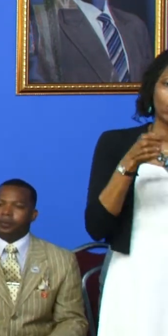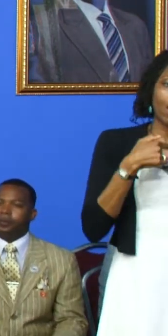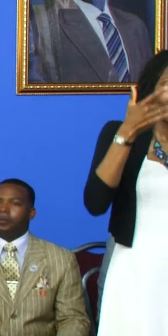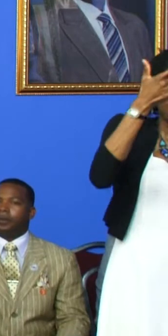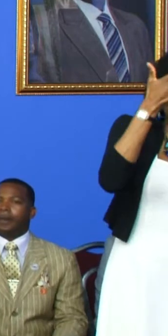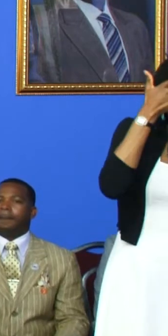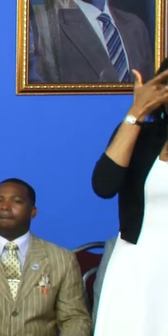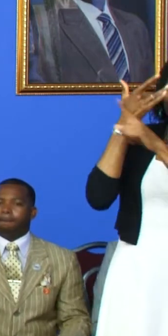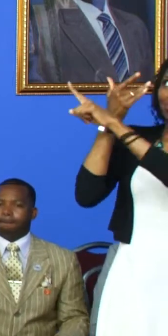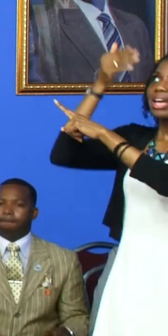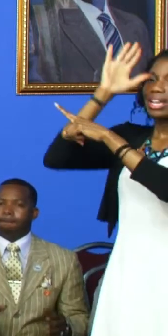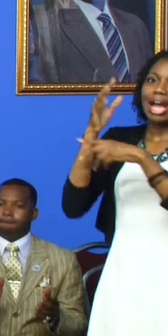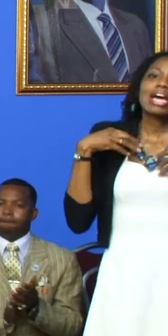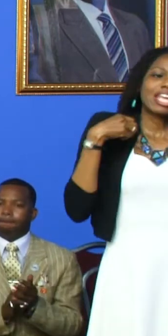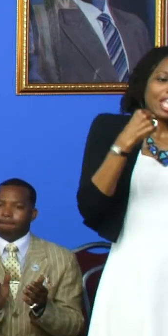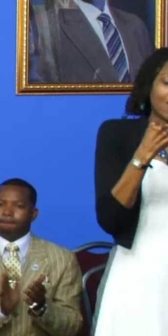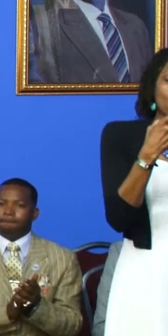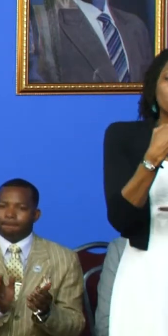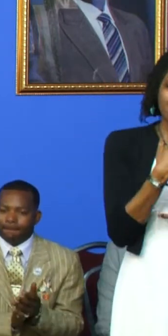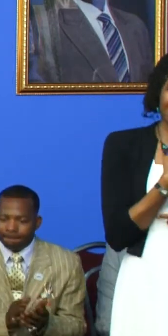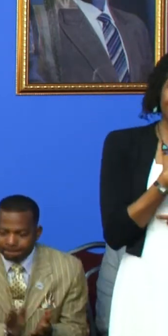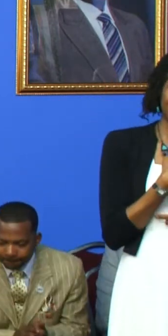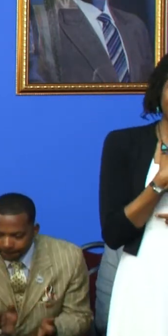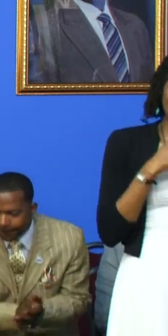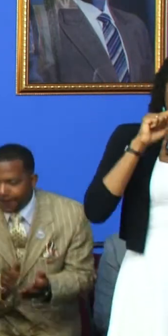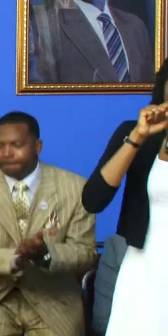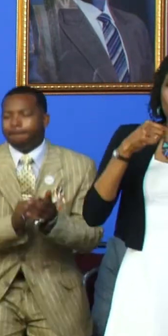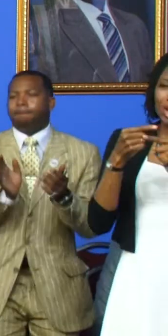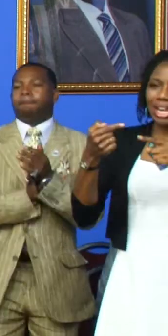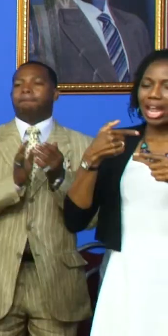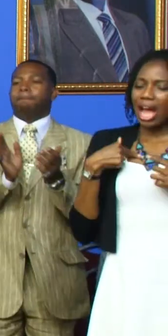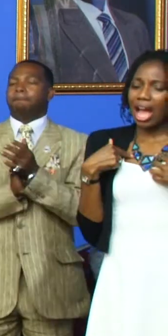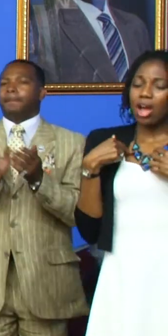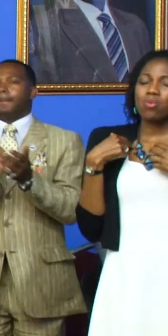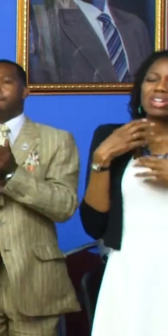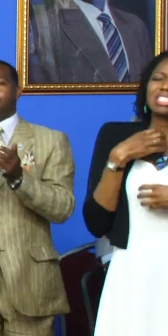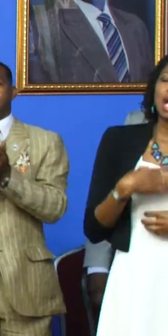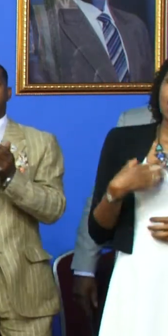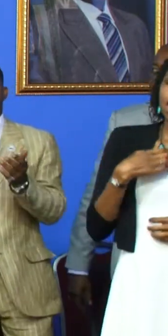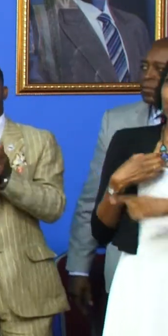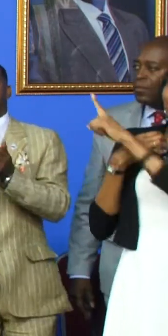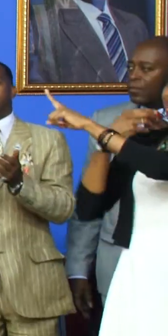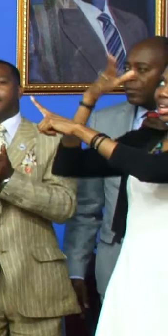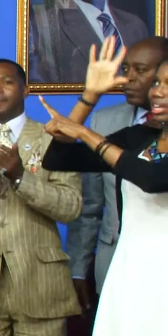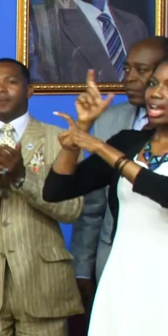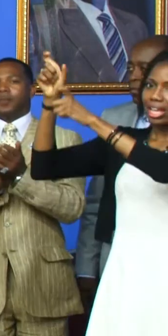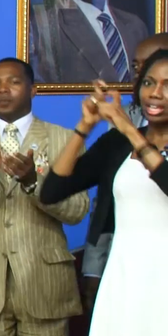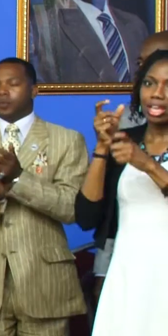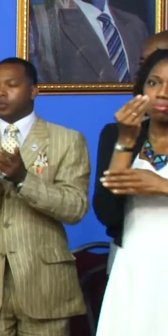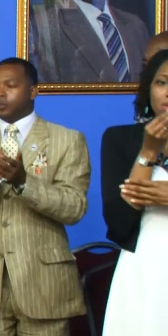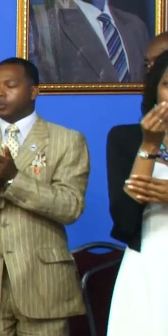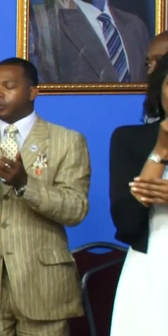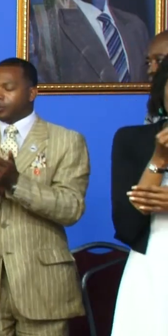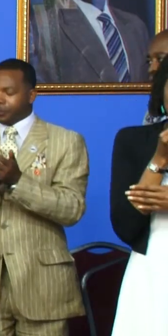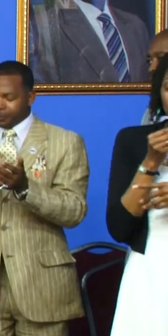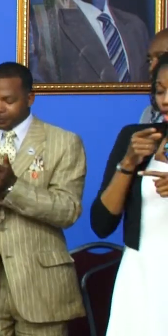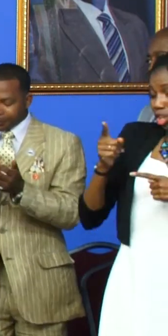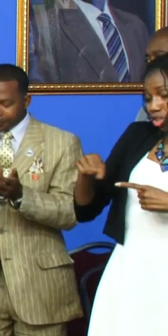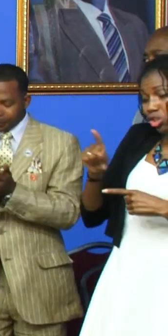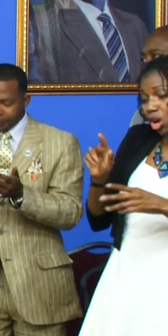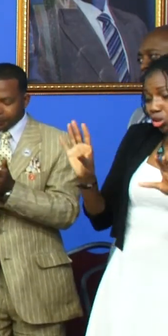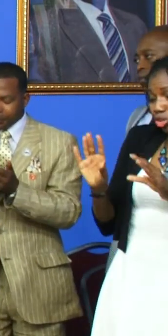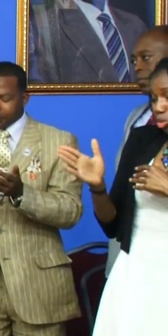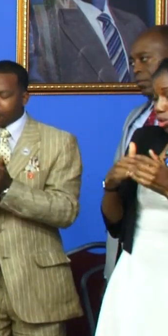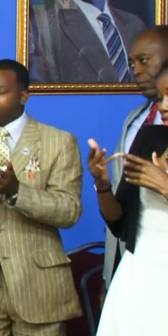sick, he healed me. When I was hungry, he fed me. Y'all do what you want, but